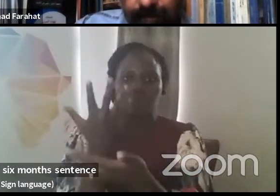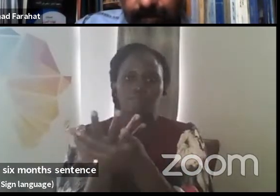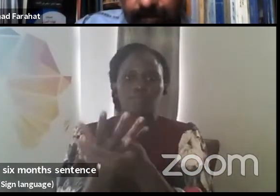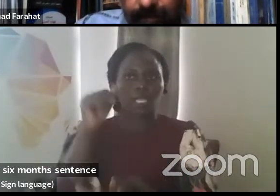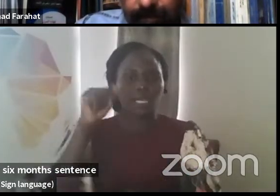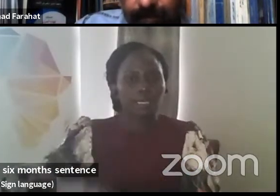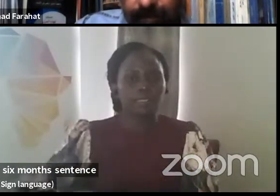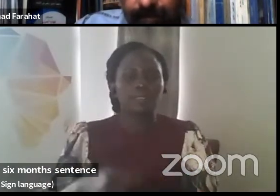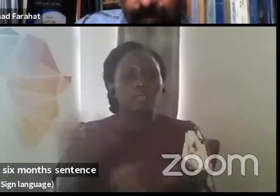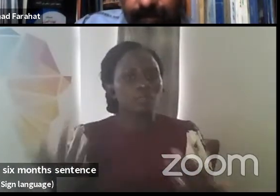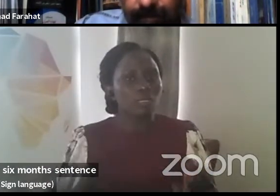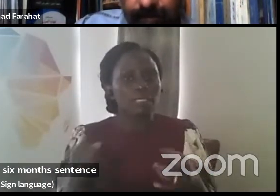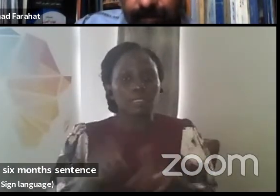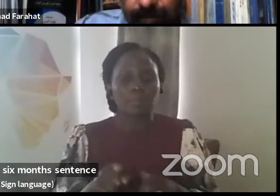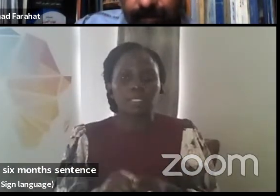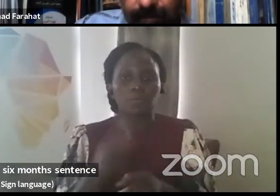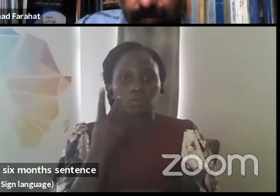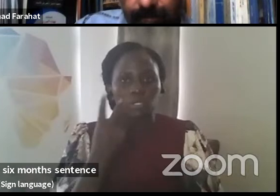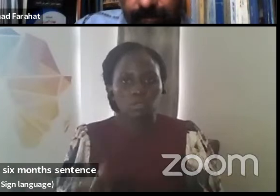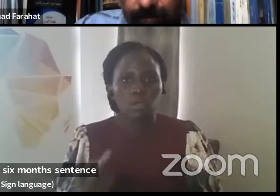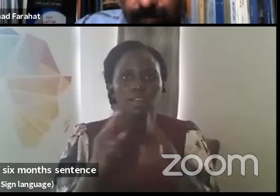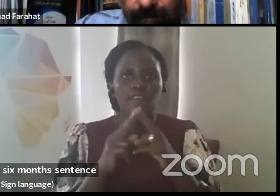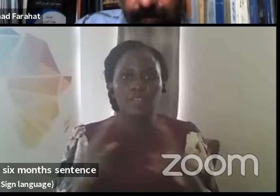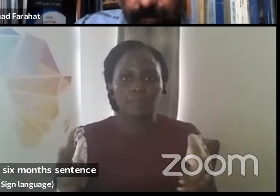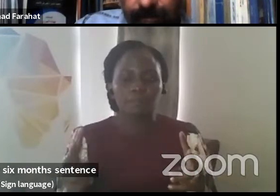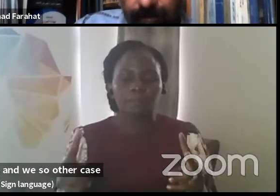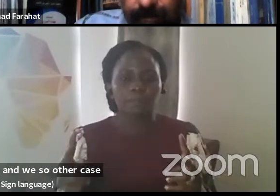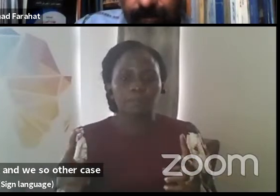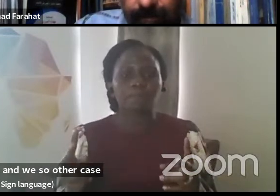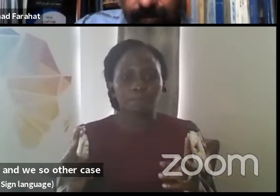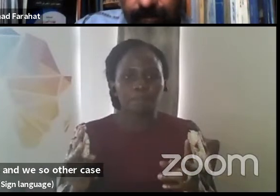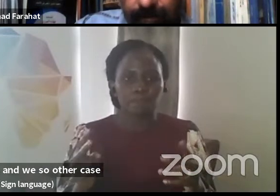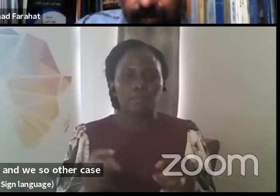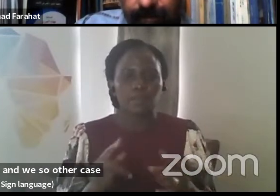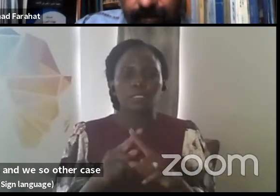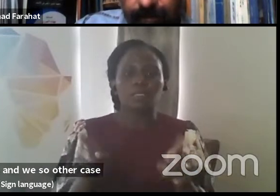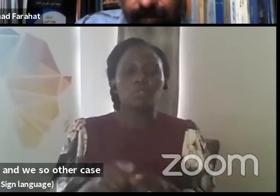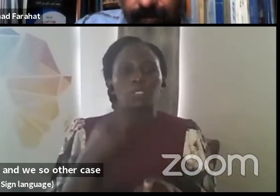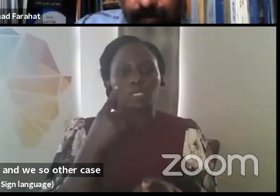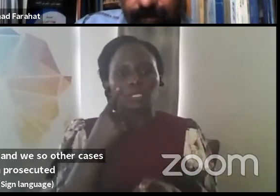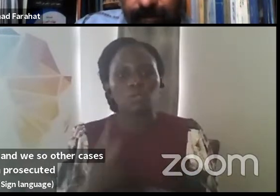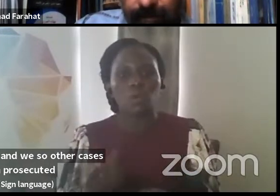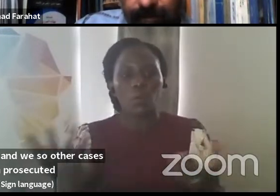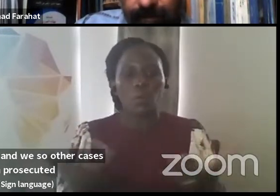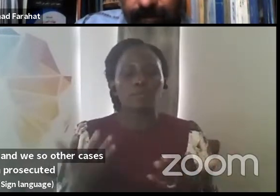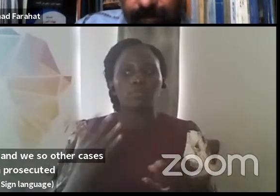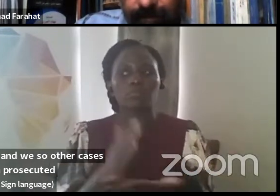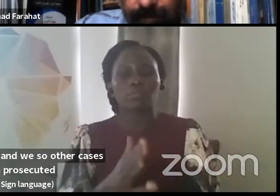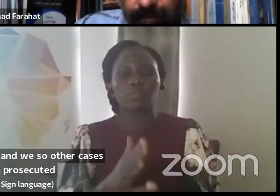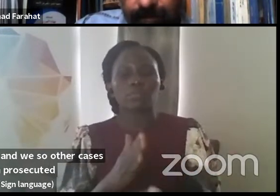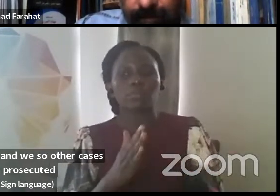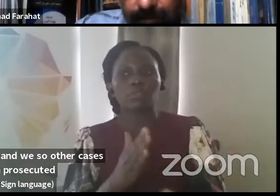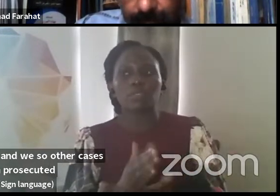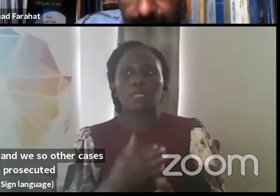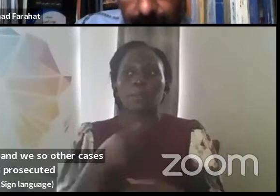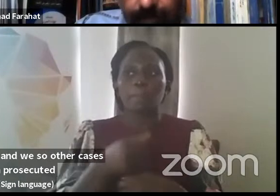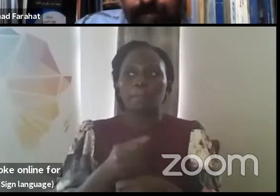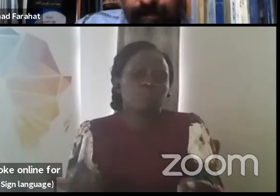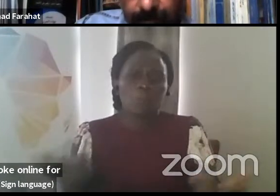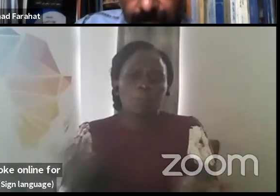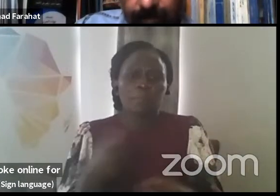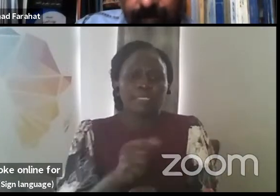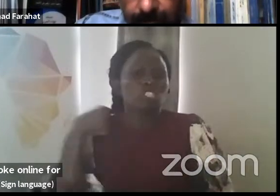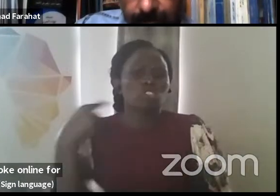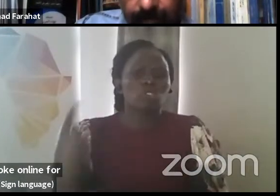nationality, and we saw other cases where people have been prosecuted for making a joke online, for posting